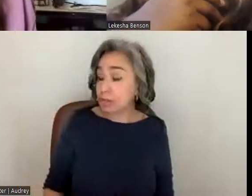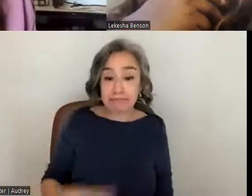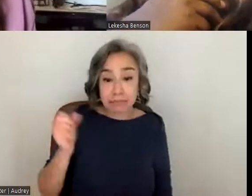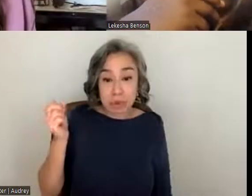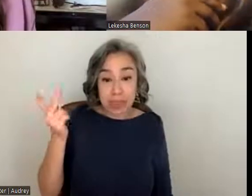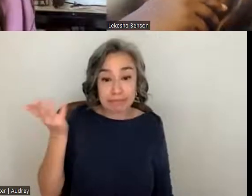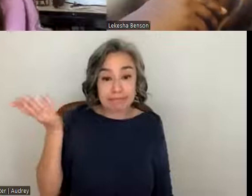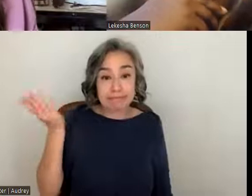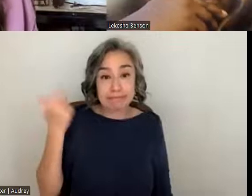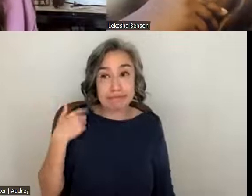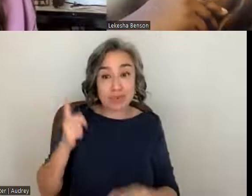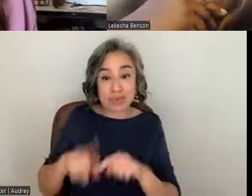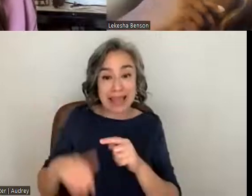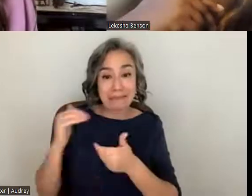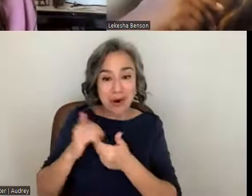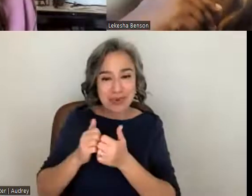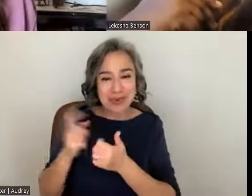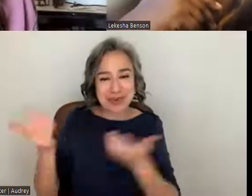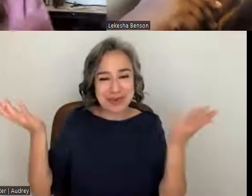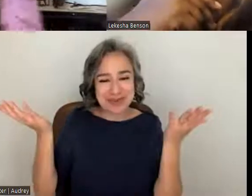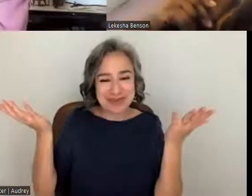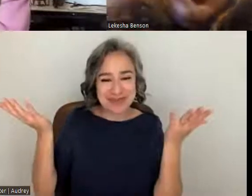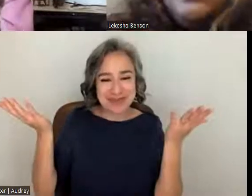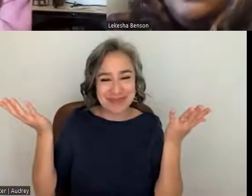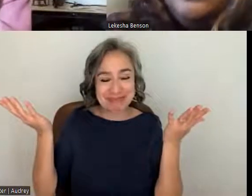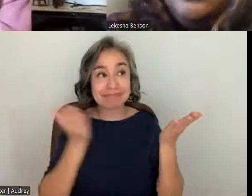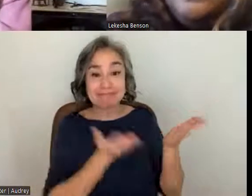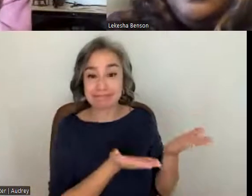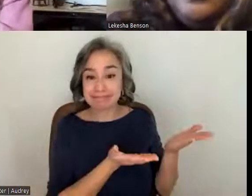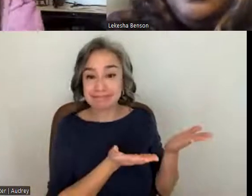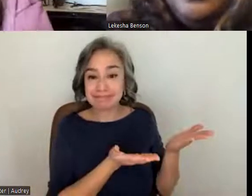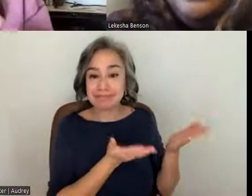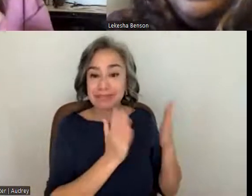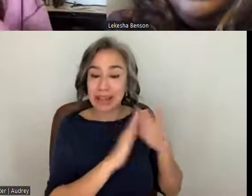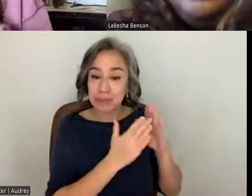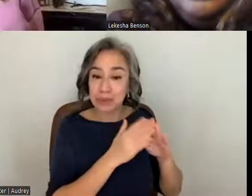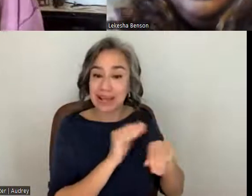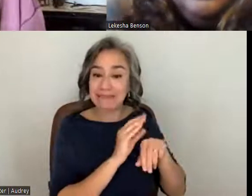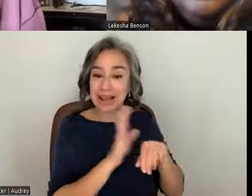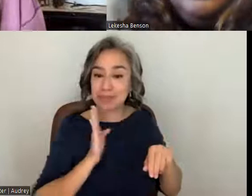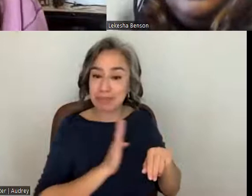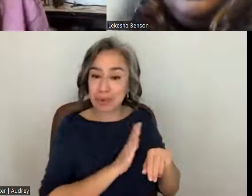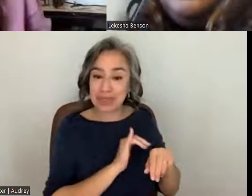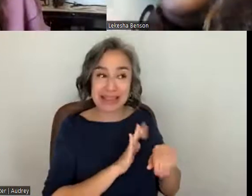yes to partnering with you because our community advisory board has this,